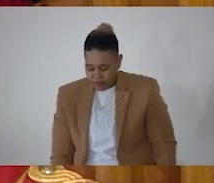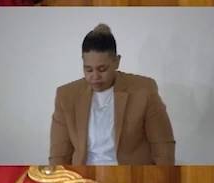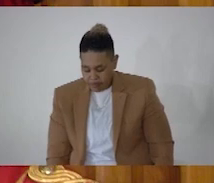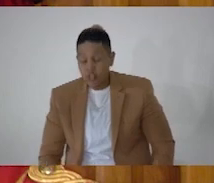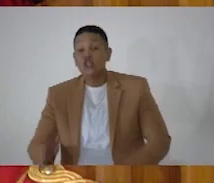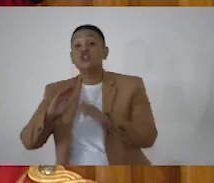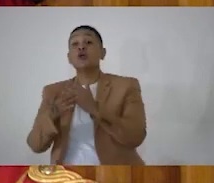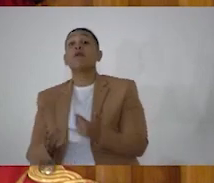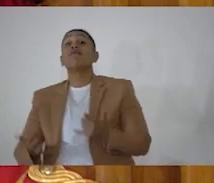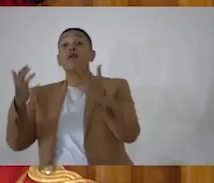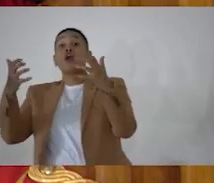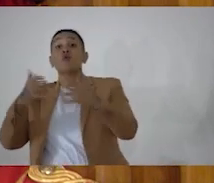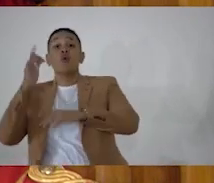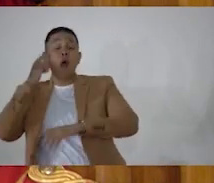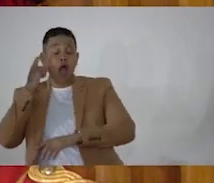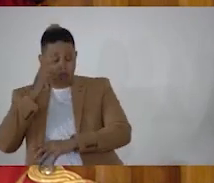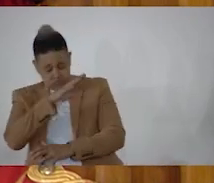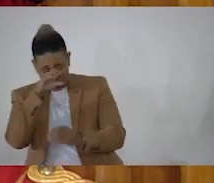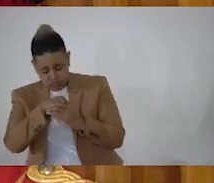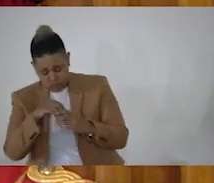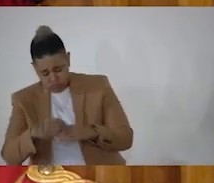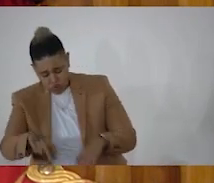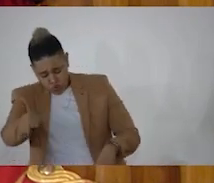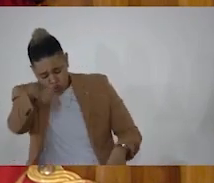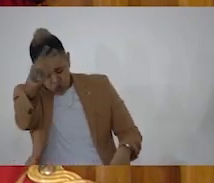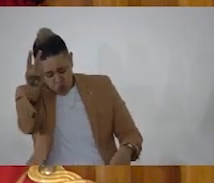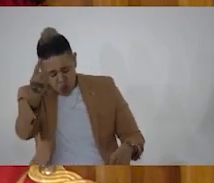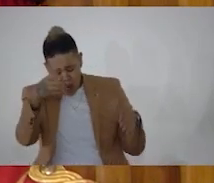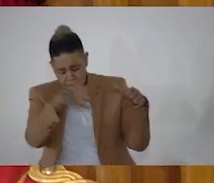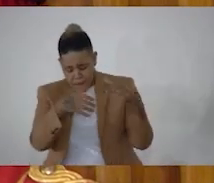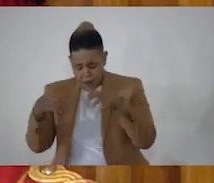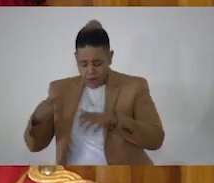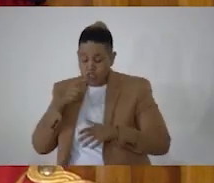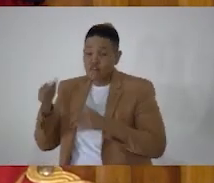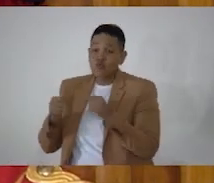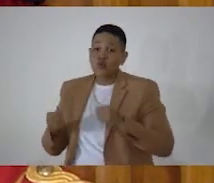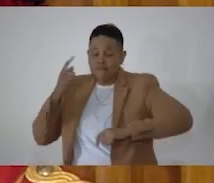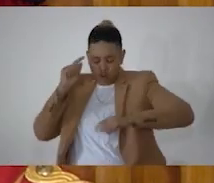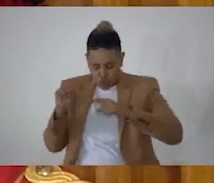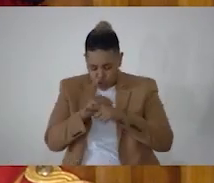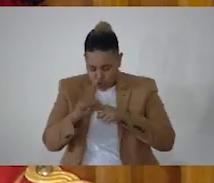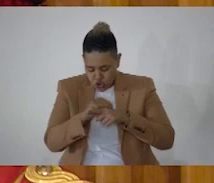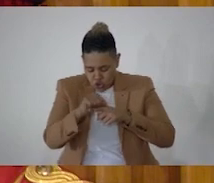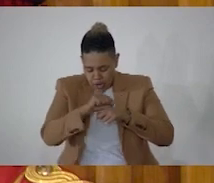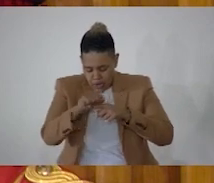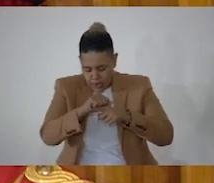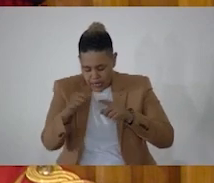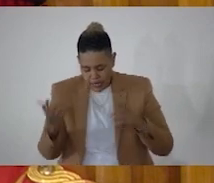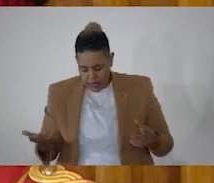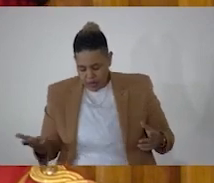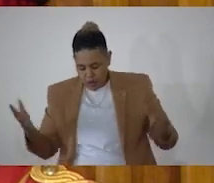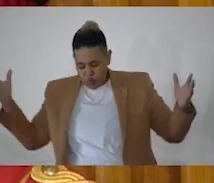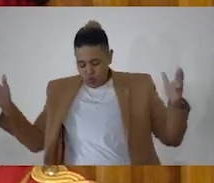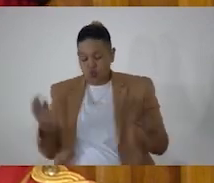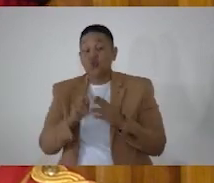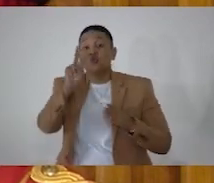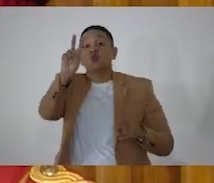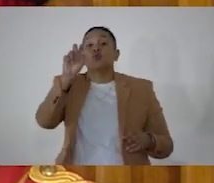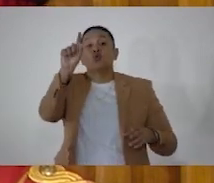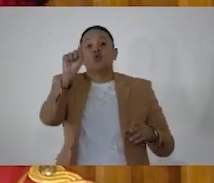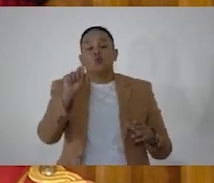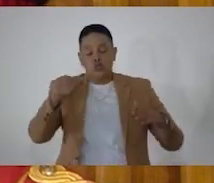The Jamaica Fire Brigade will also engage 2 batches of recruits for training,